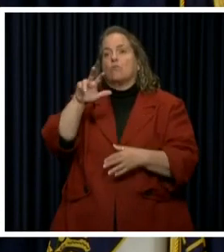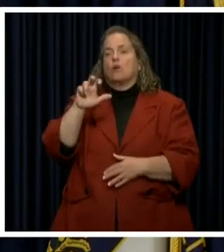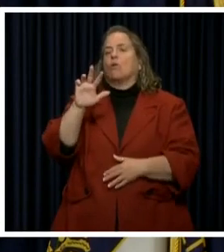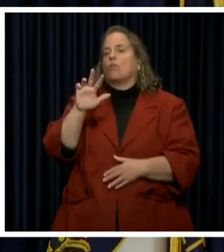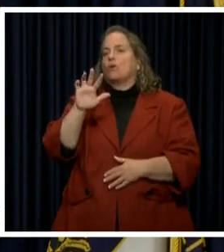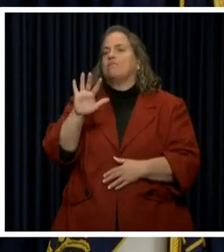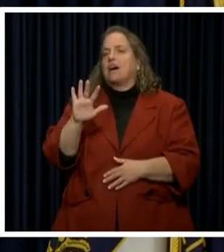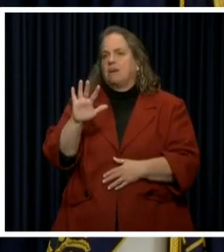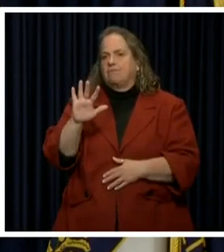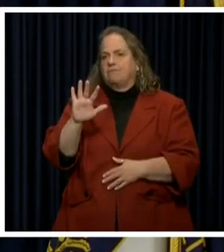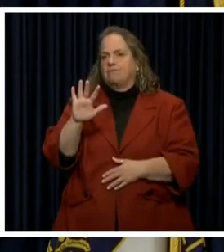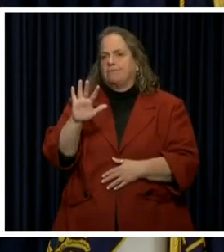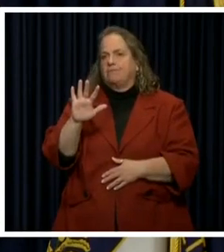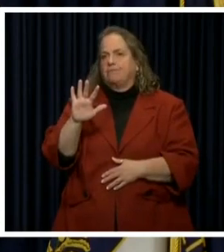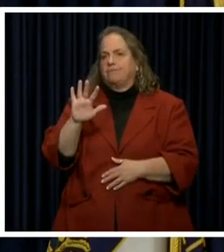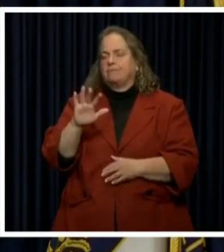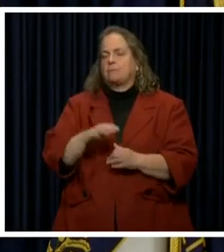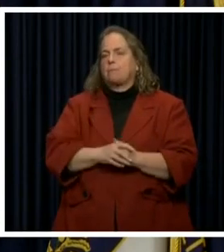2,335.